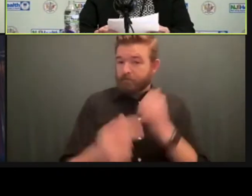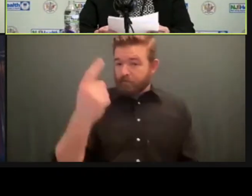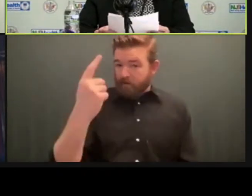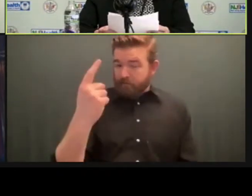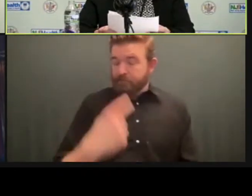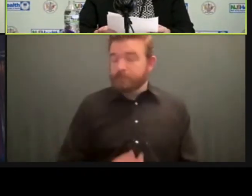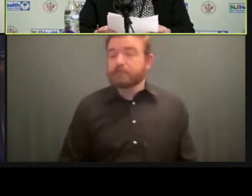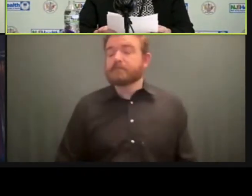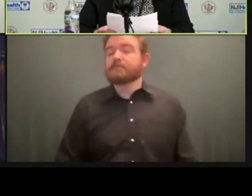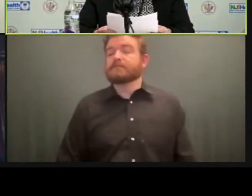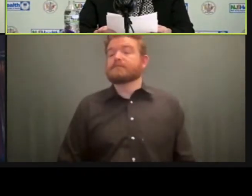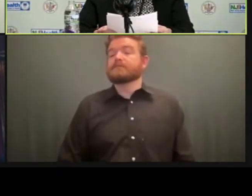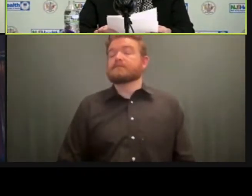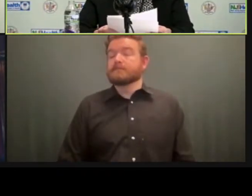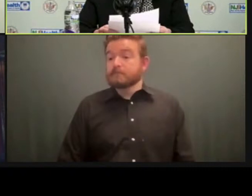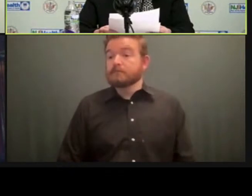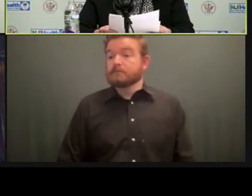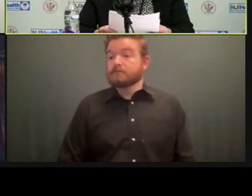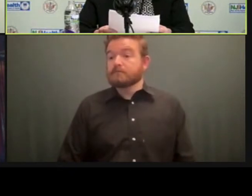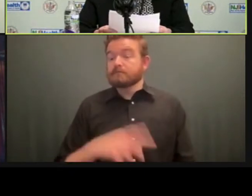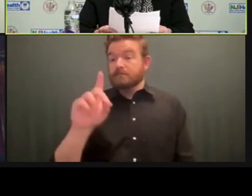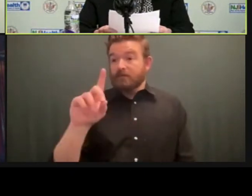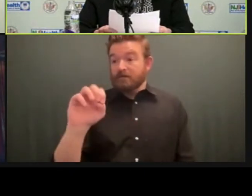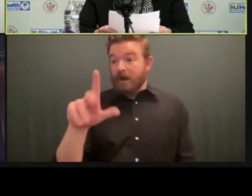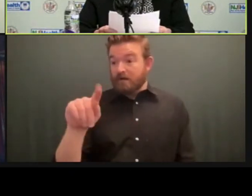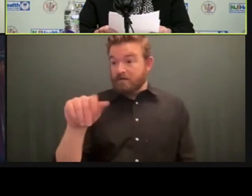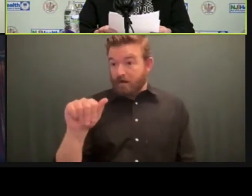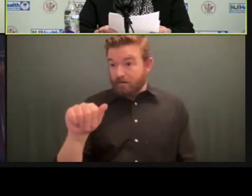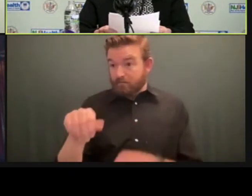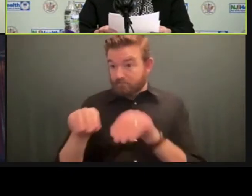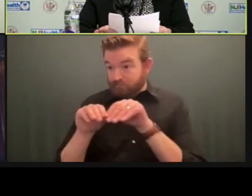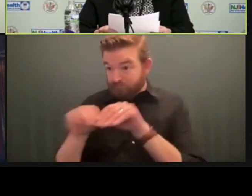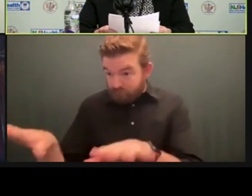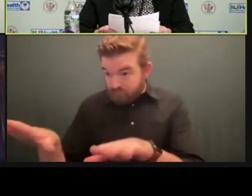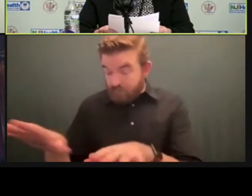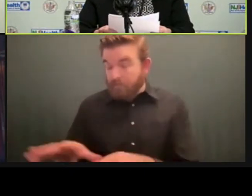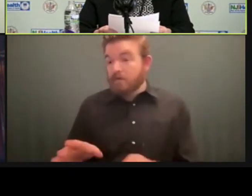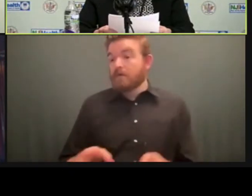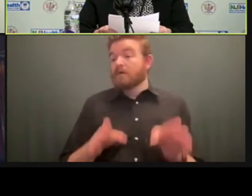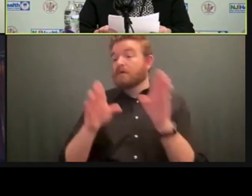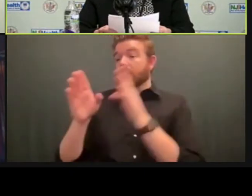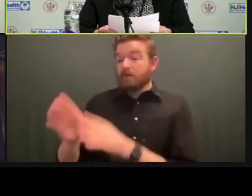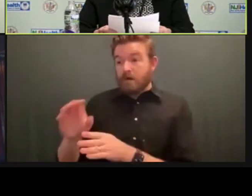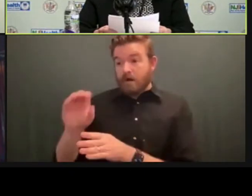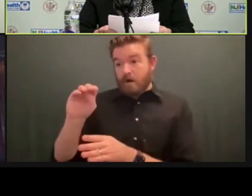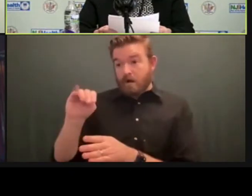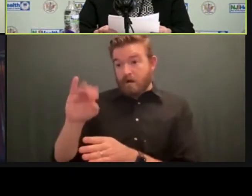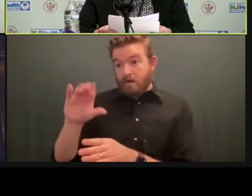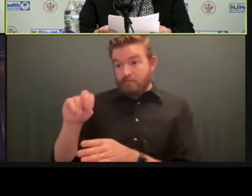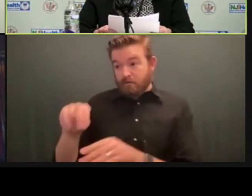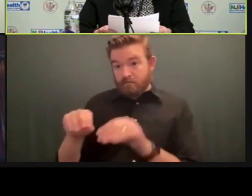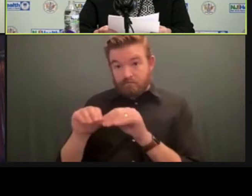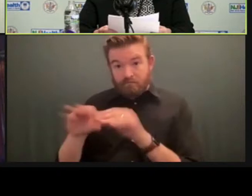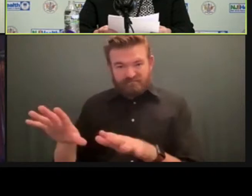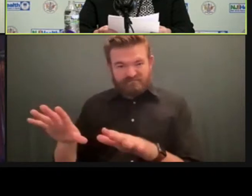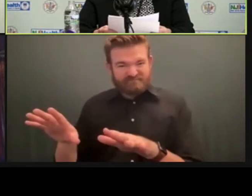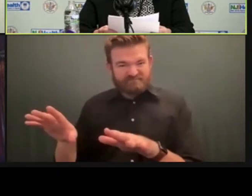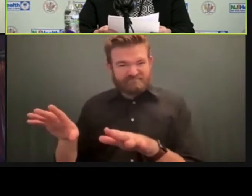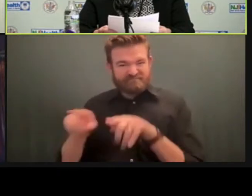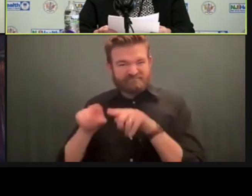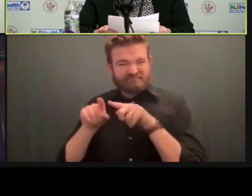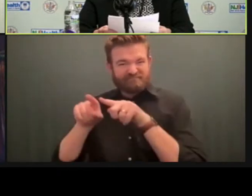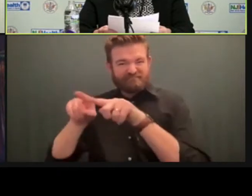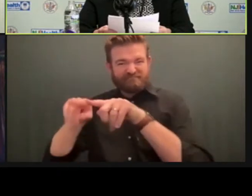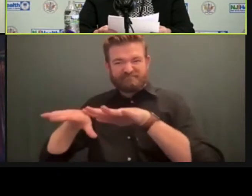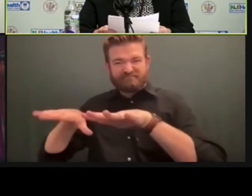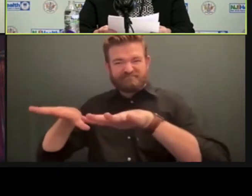the Delta and highly transmissible Omicron variants, as well as increased holiday travel and indoor